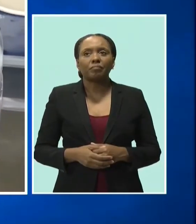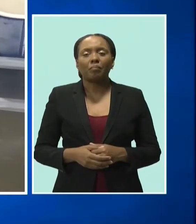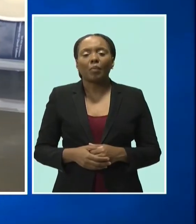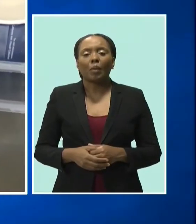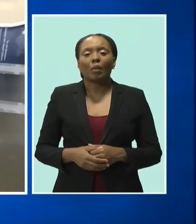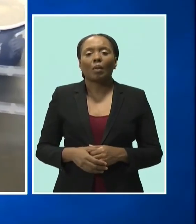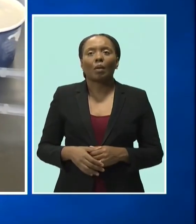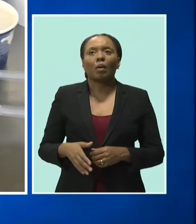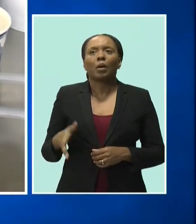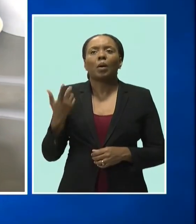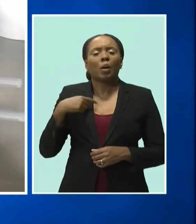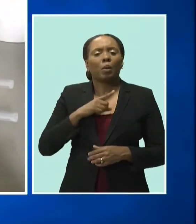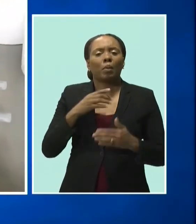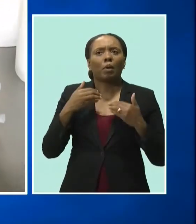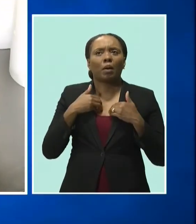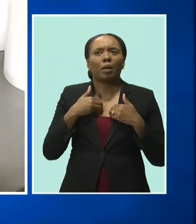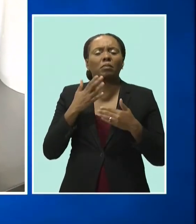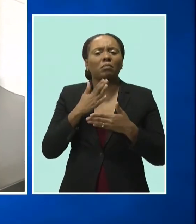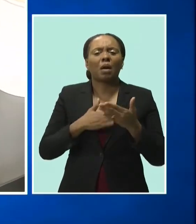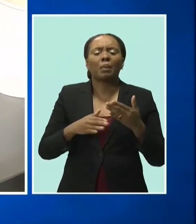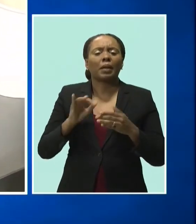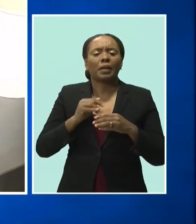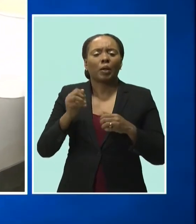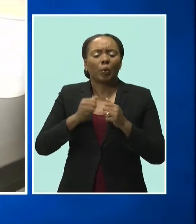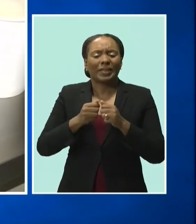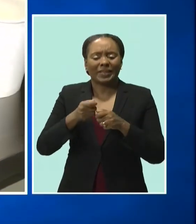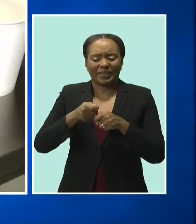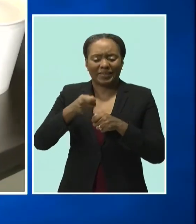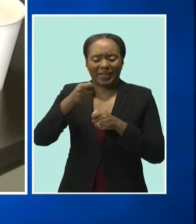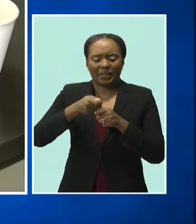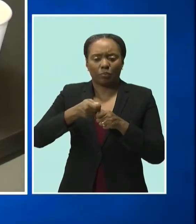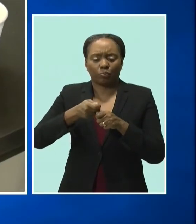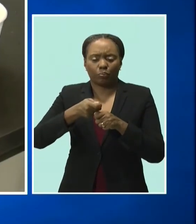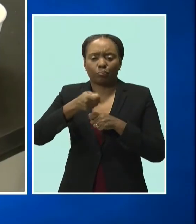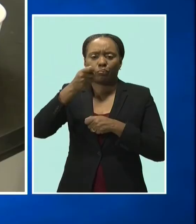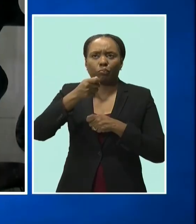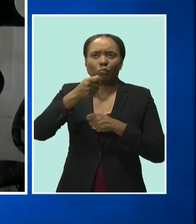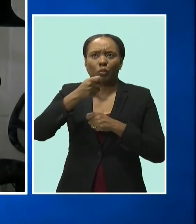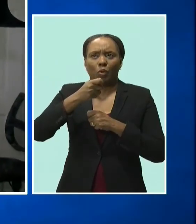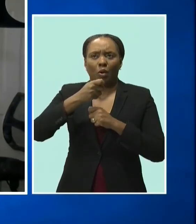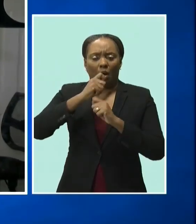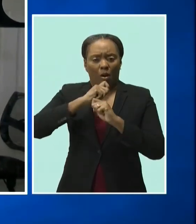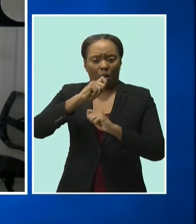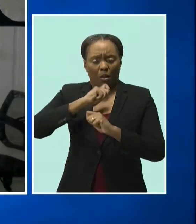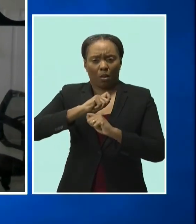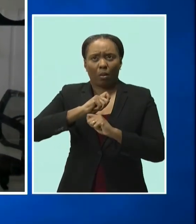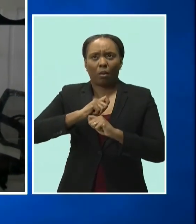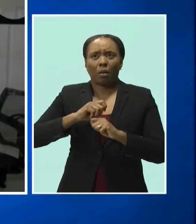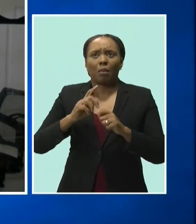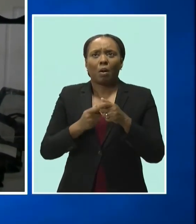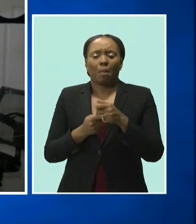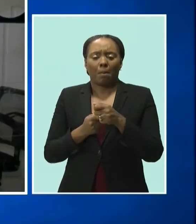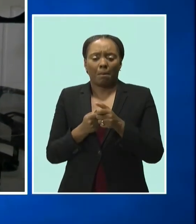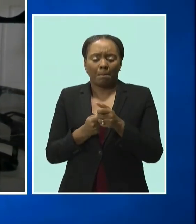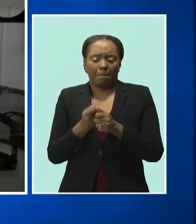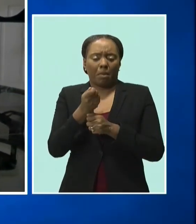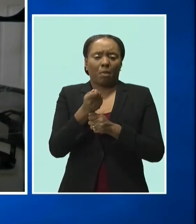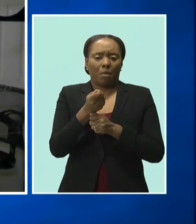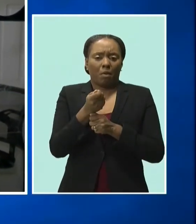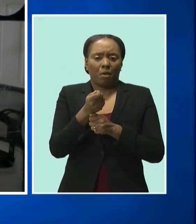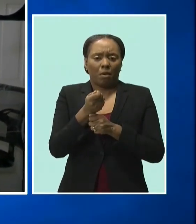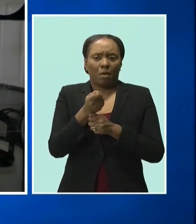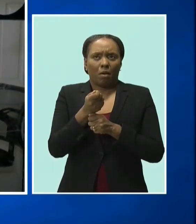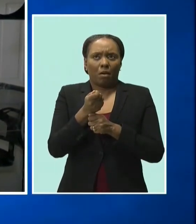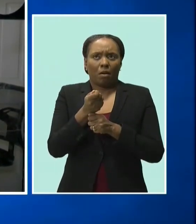have some in the traditional popsicle form with the sticks and stuff like that, but we also decided to bring the push pop. This kind of